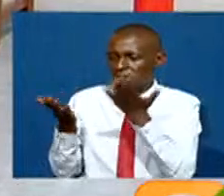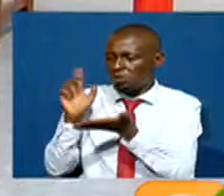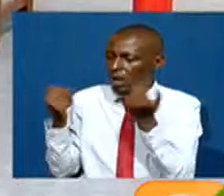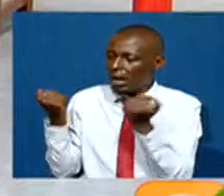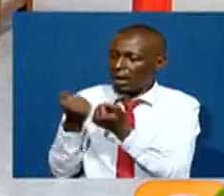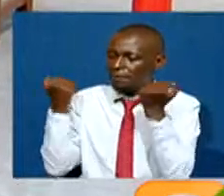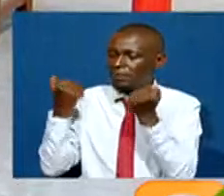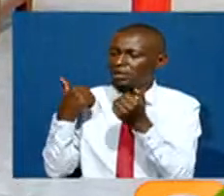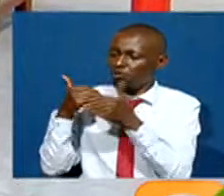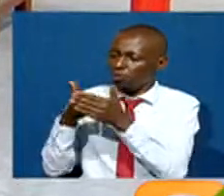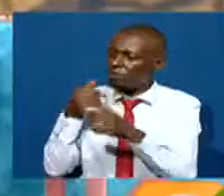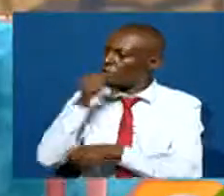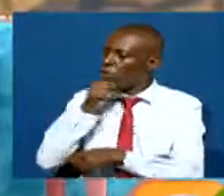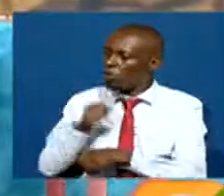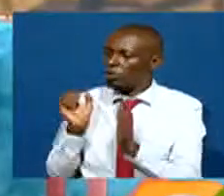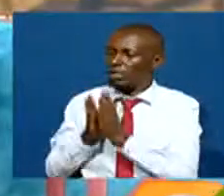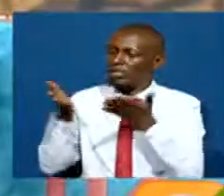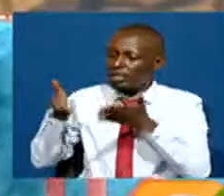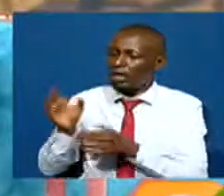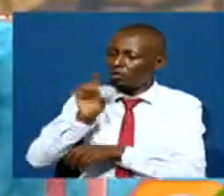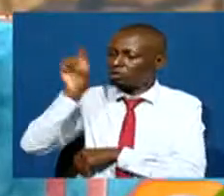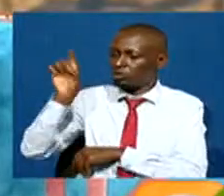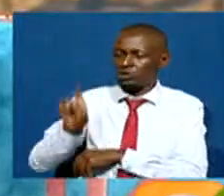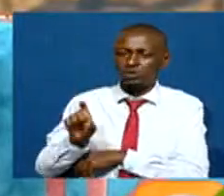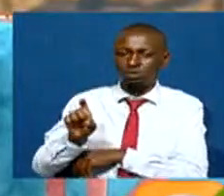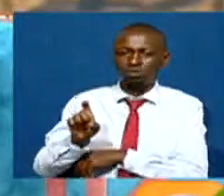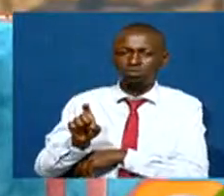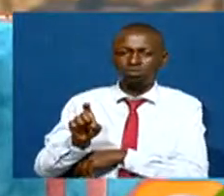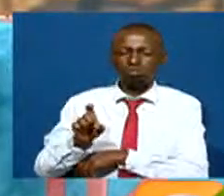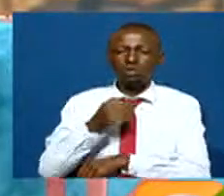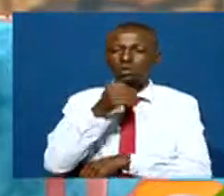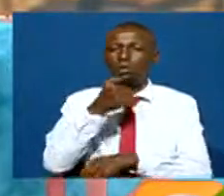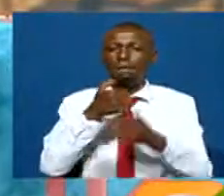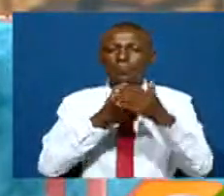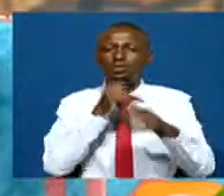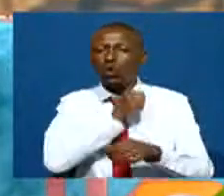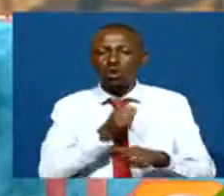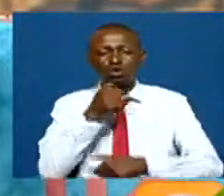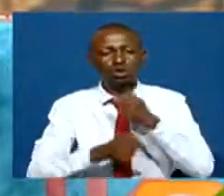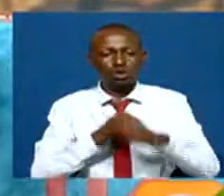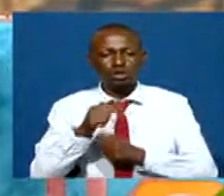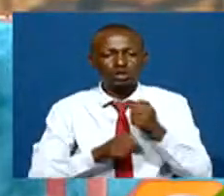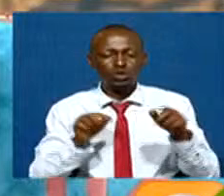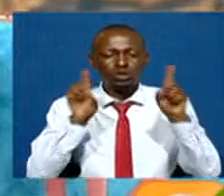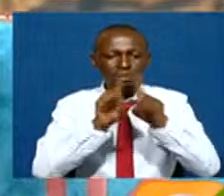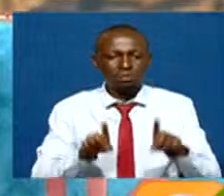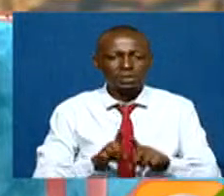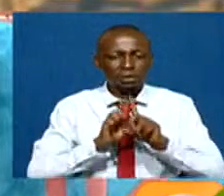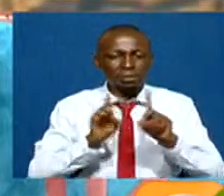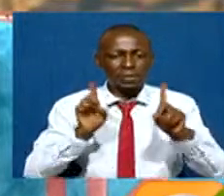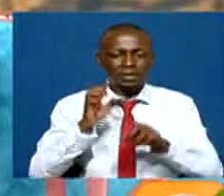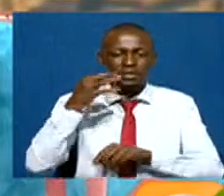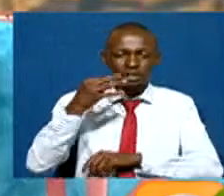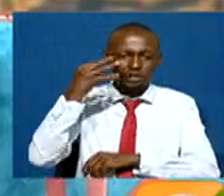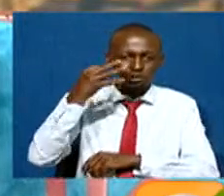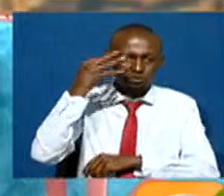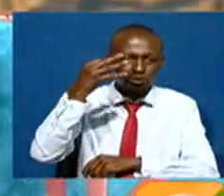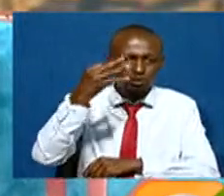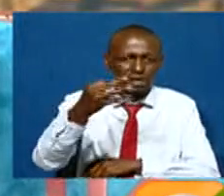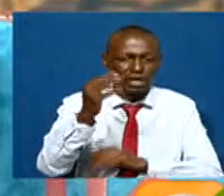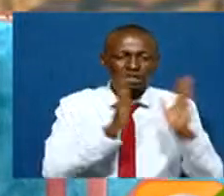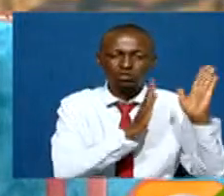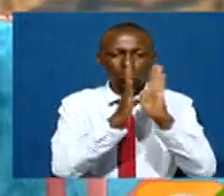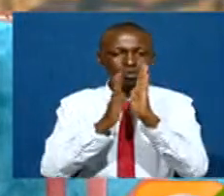happens to postpaid right now? Postpaid, they will continue to be so. But possibly, if we were to talk about the future in terms of the roadmap